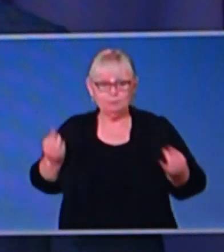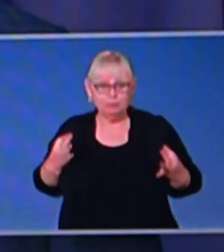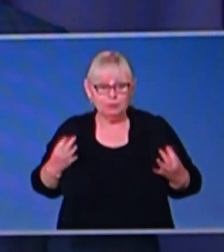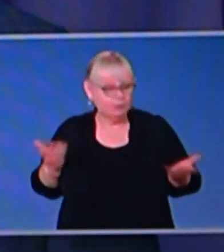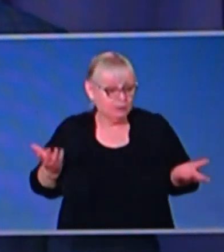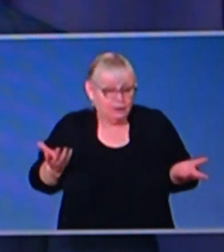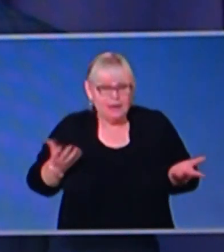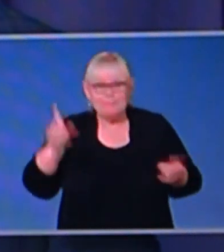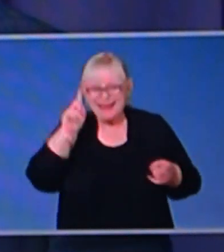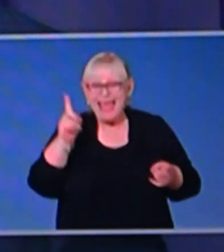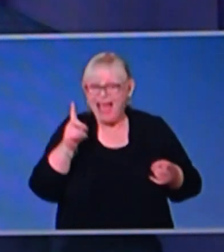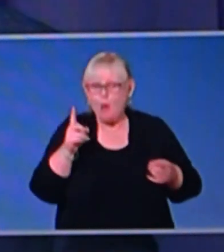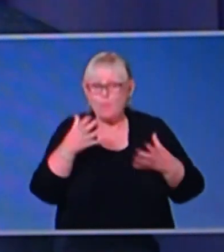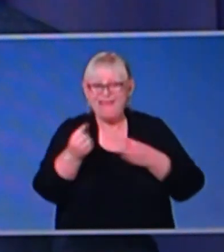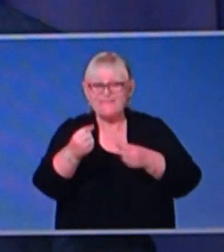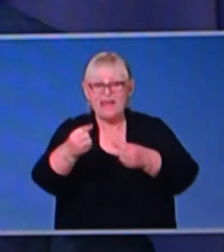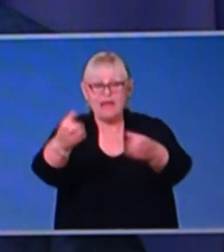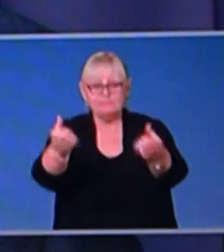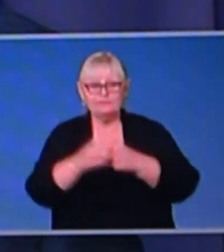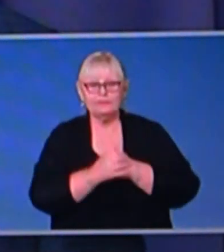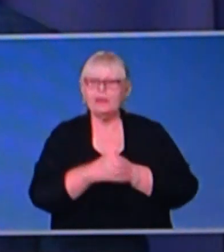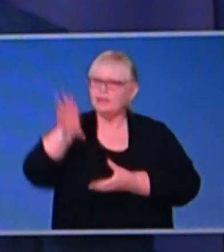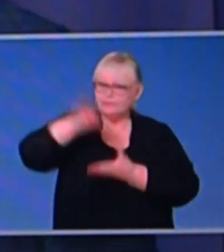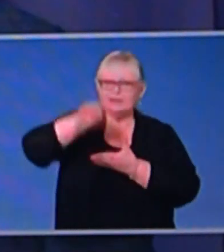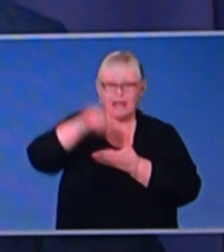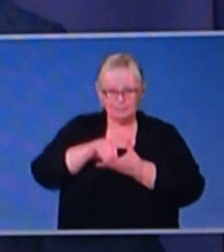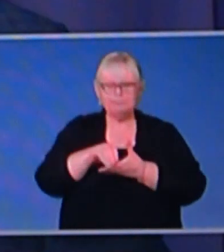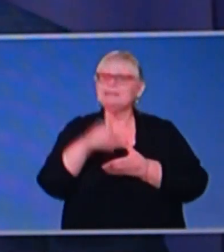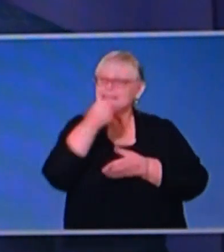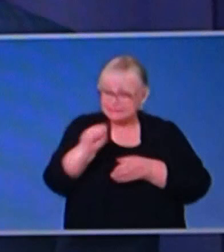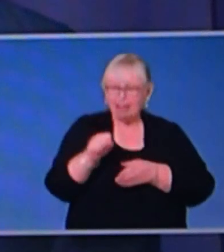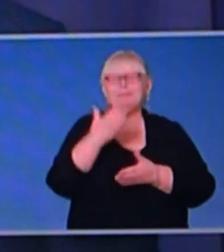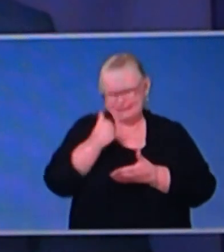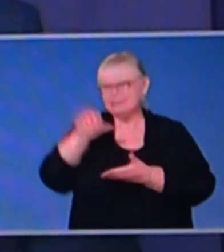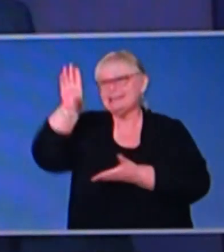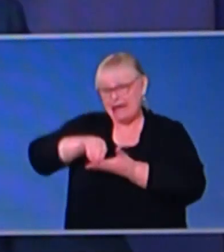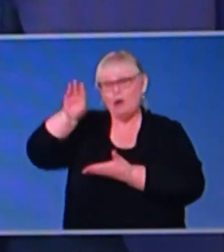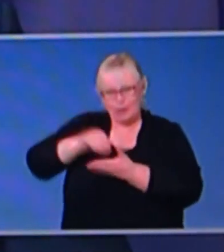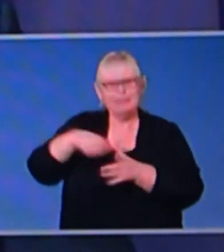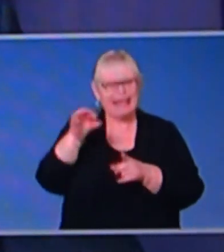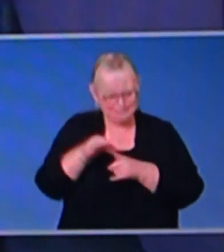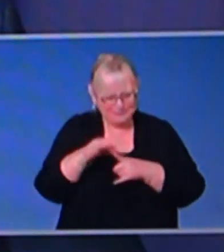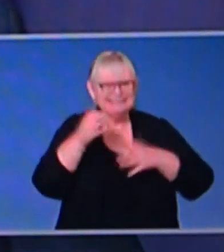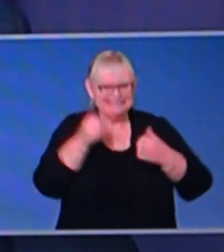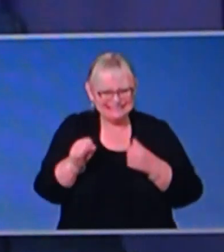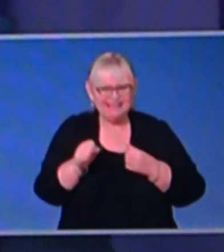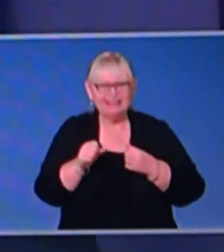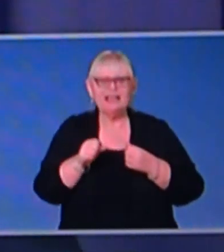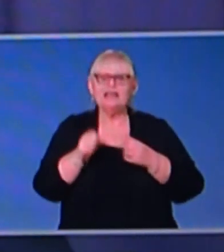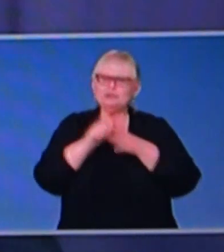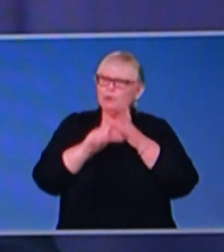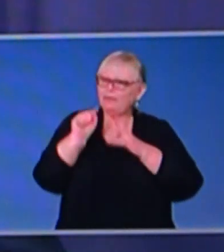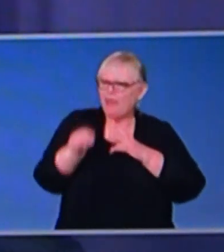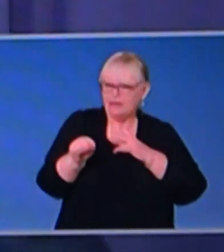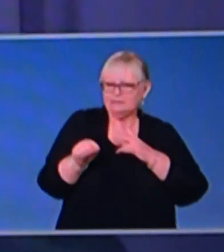now, more or less. There's still work to do on the app. Download the app, COVID Safe, please, and get about that task, because that